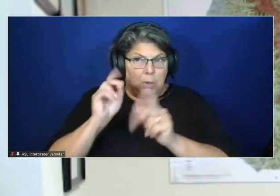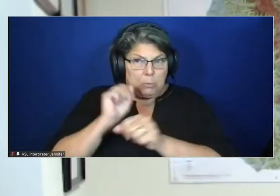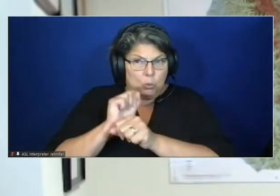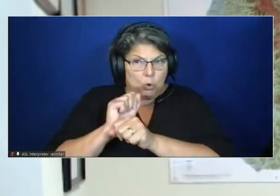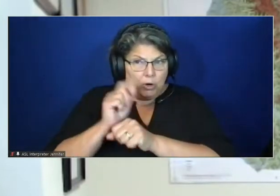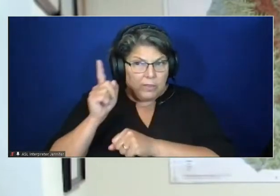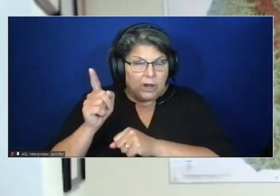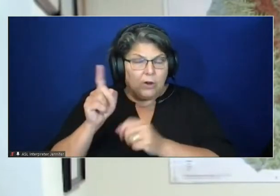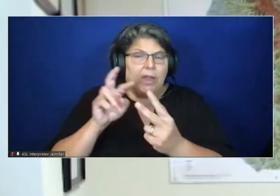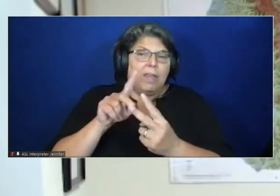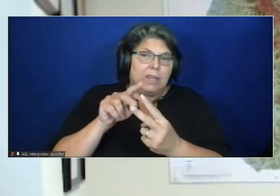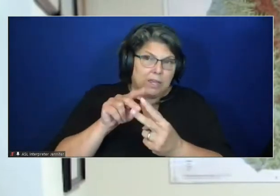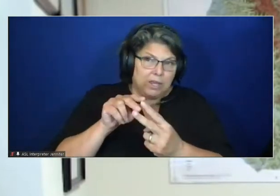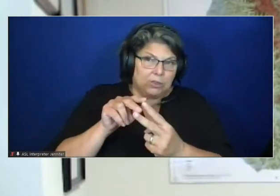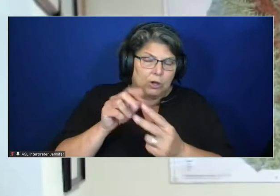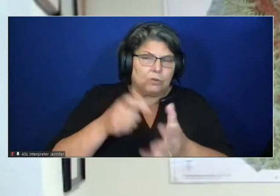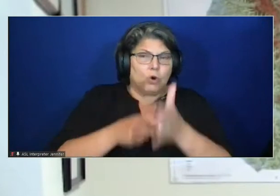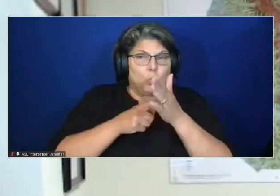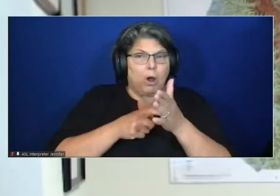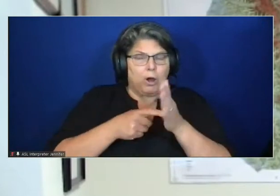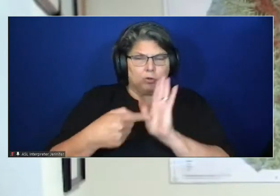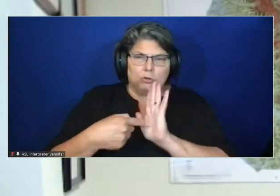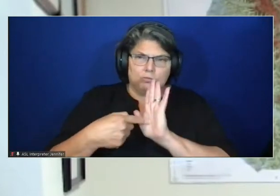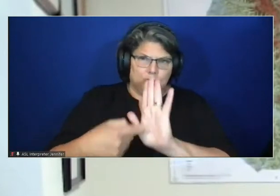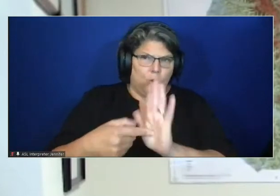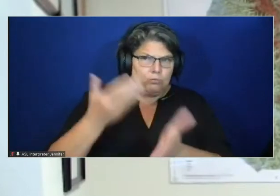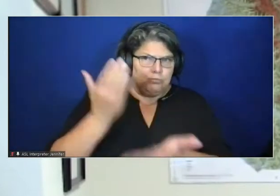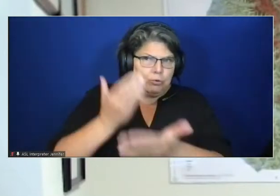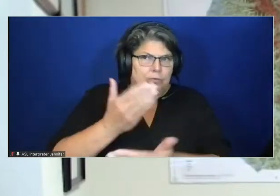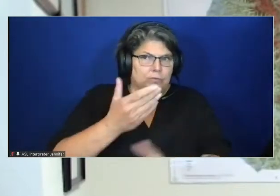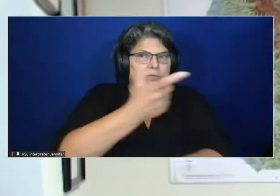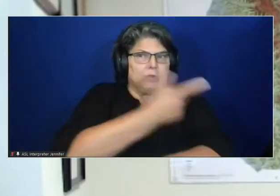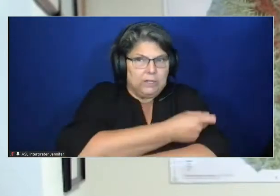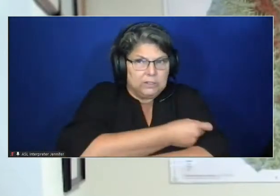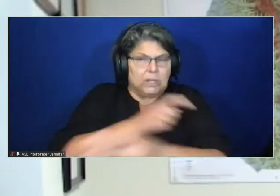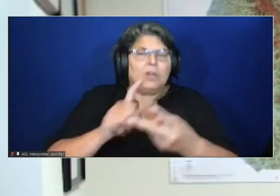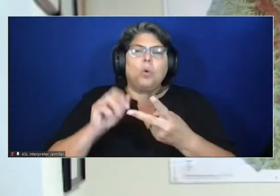to either show verification of vaccine or testing.